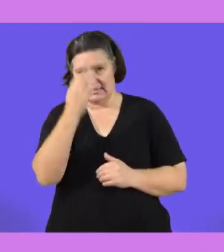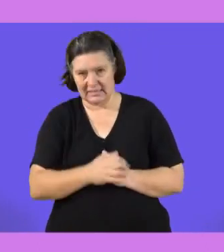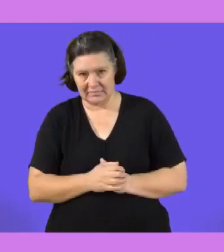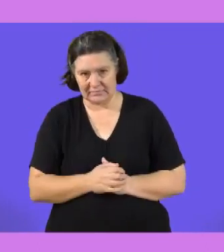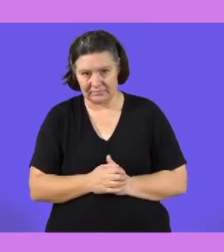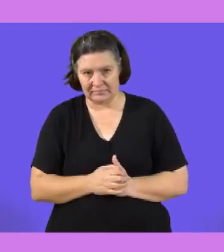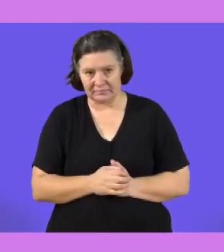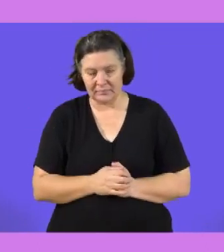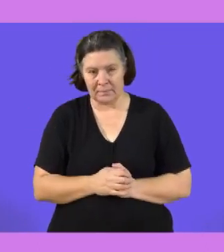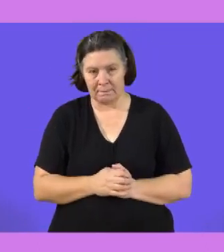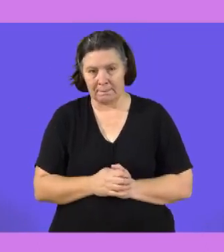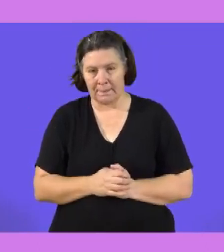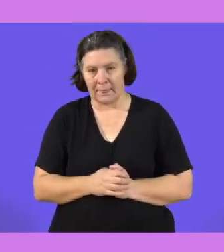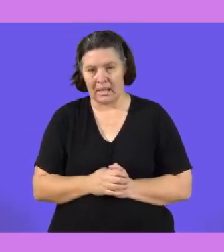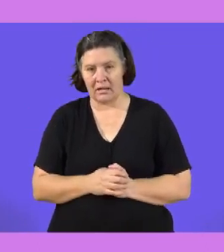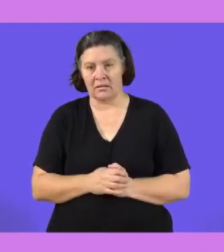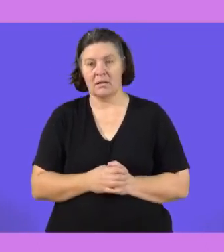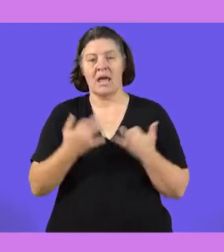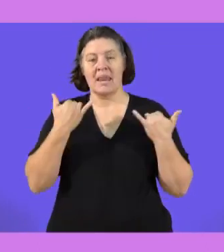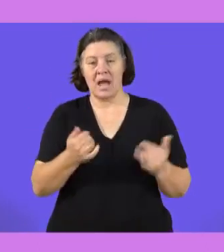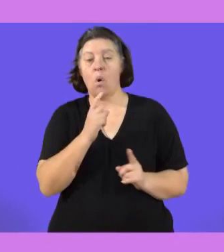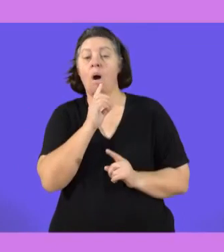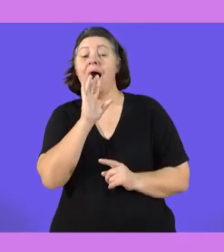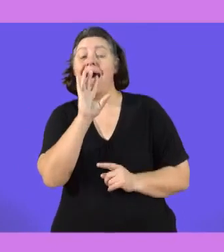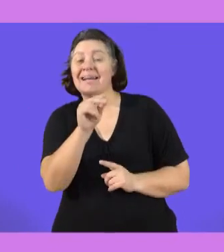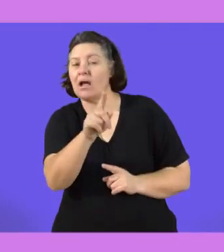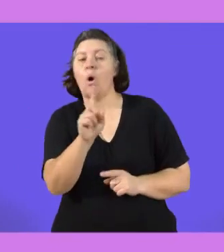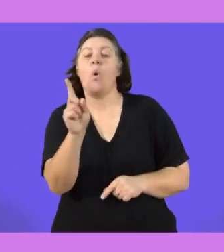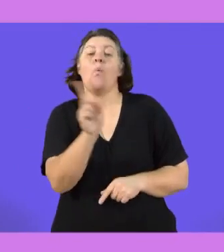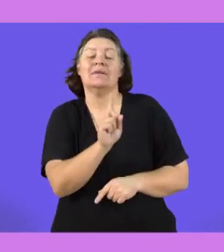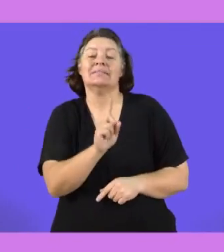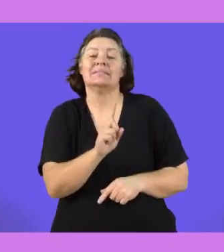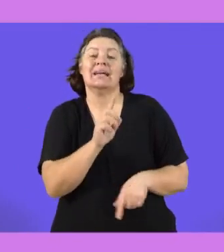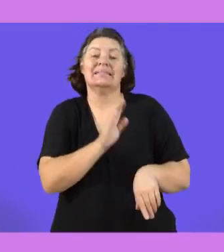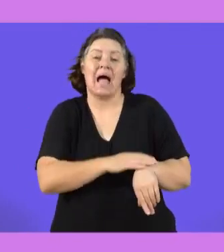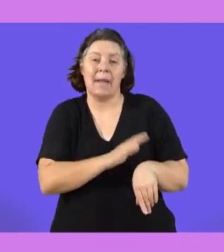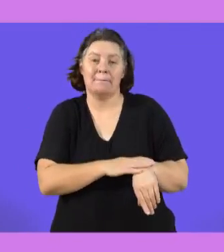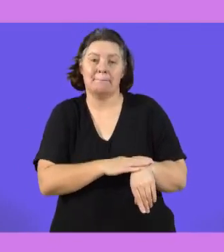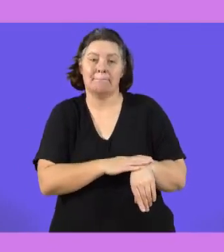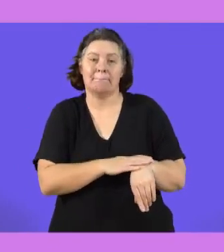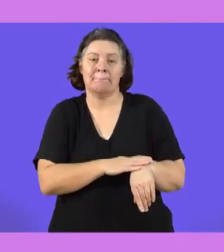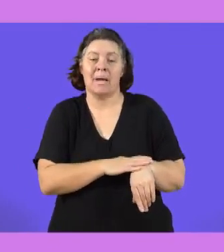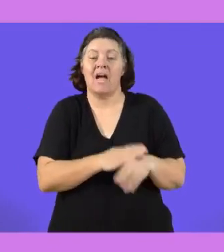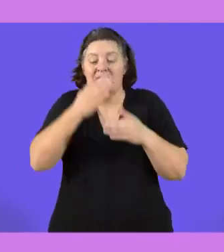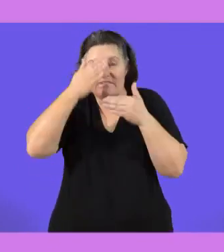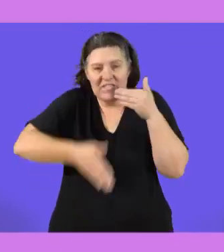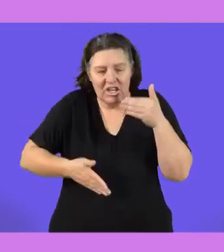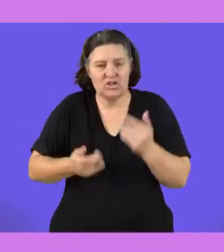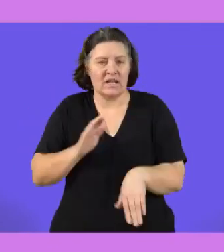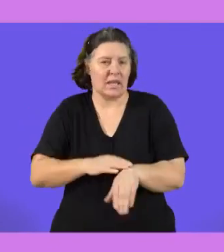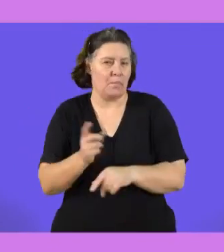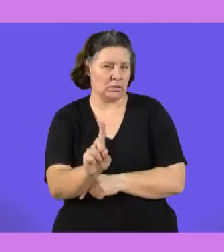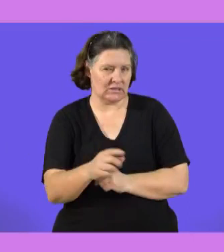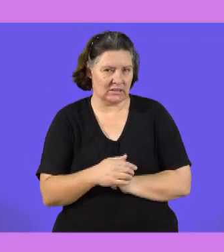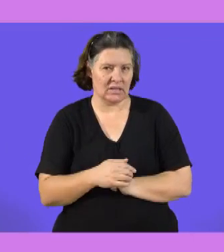Remember, here we are asking, what time would this exam paper end? It